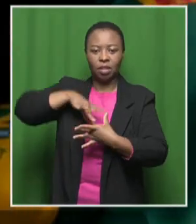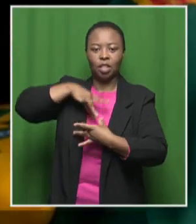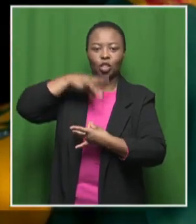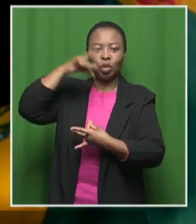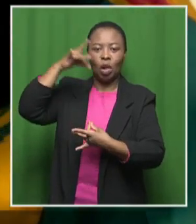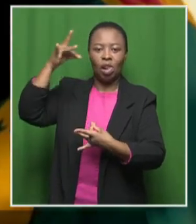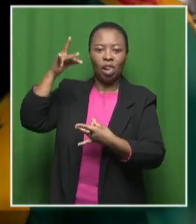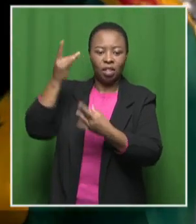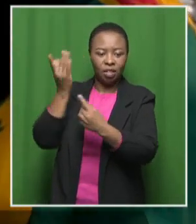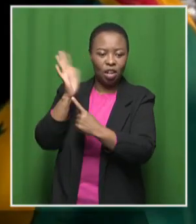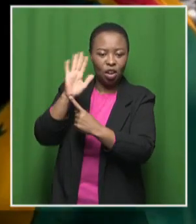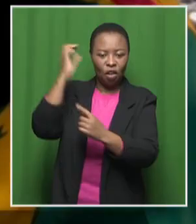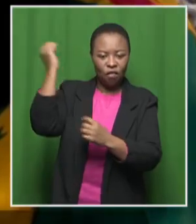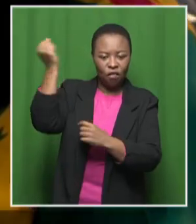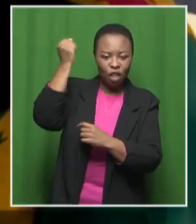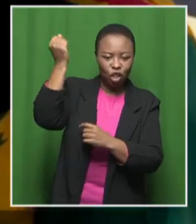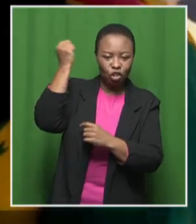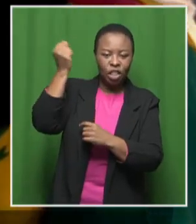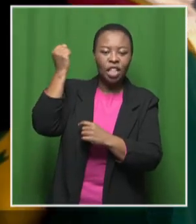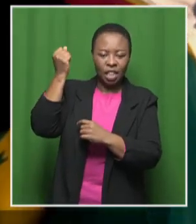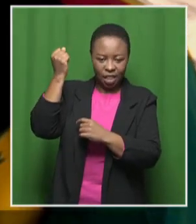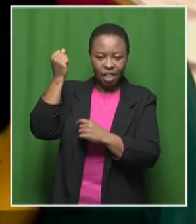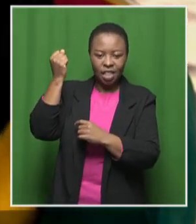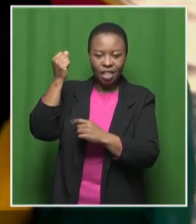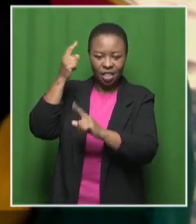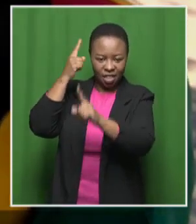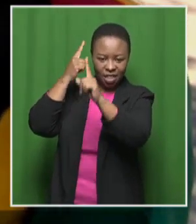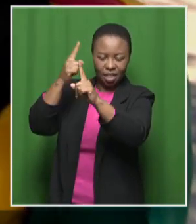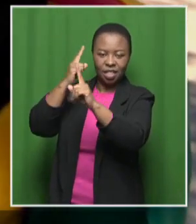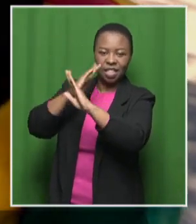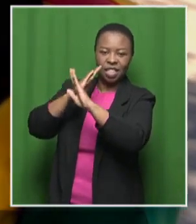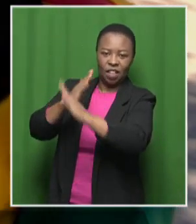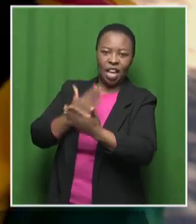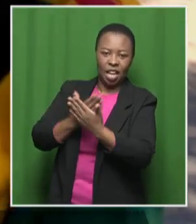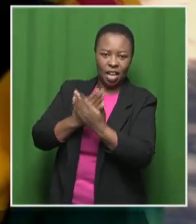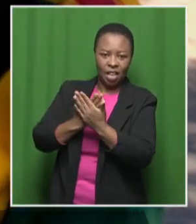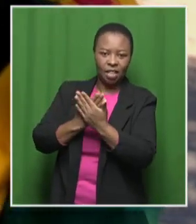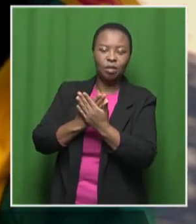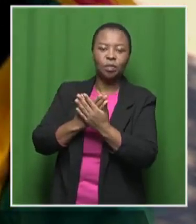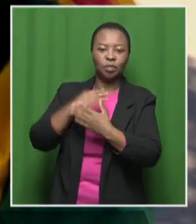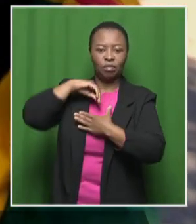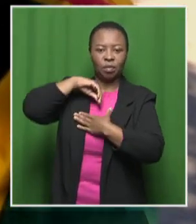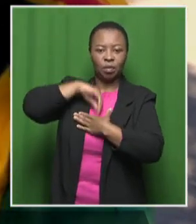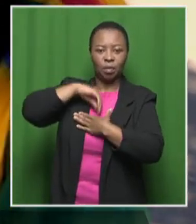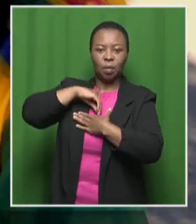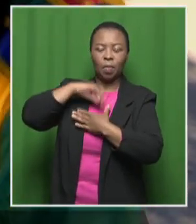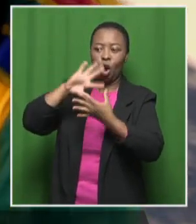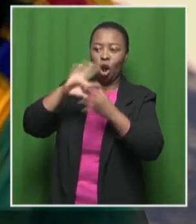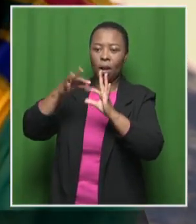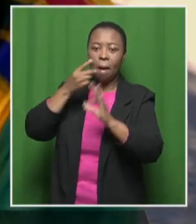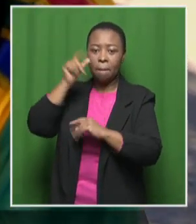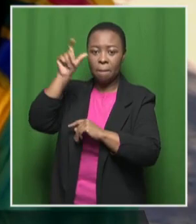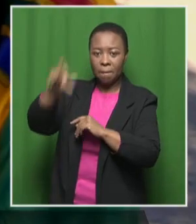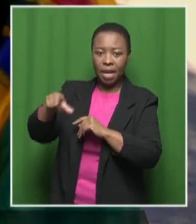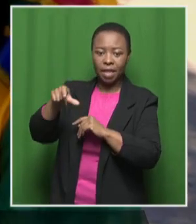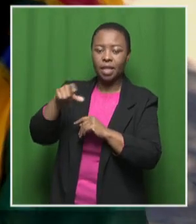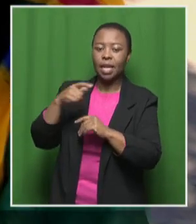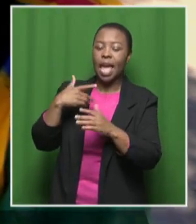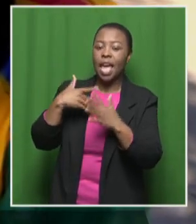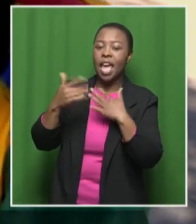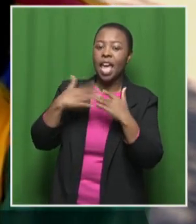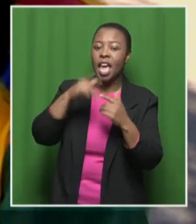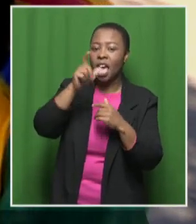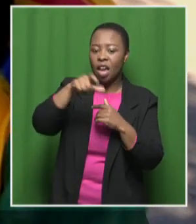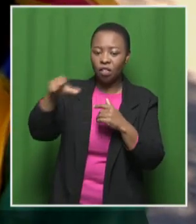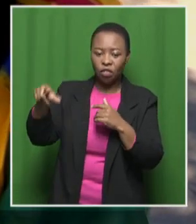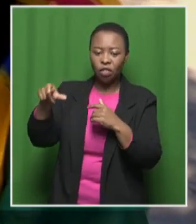the thrill of victory, the void of defense, the strong void in the Olympic speed. In every stride, in every